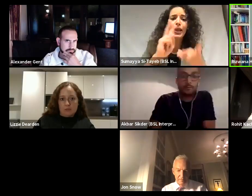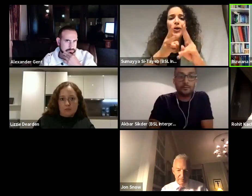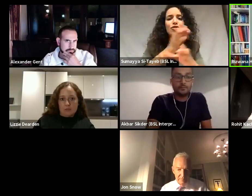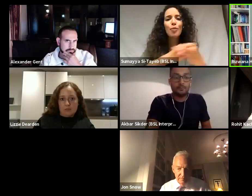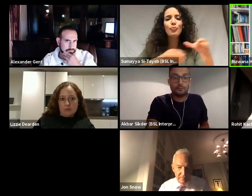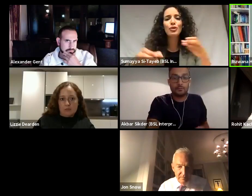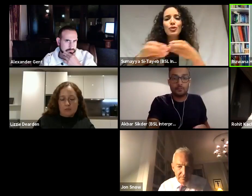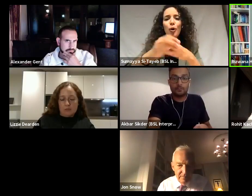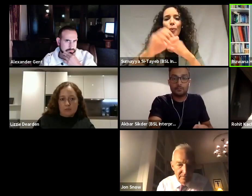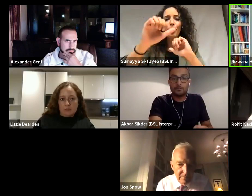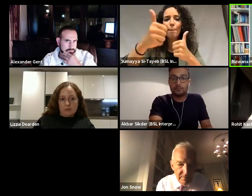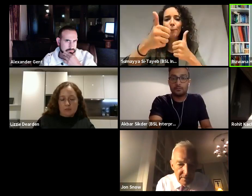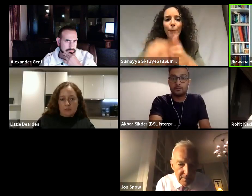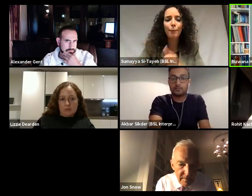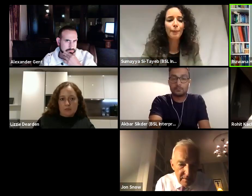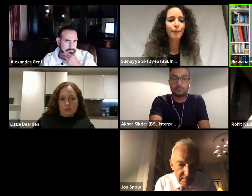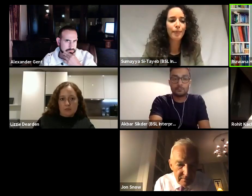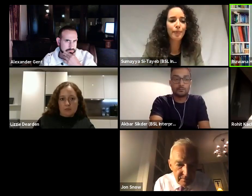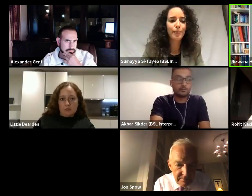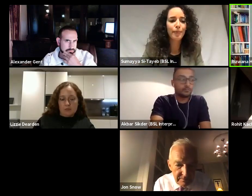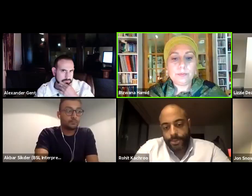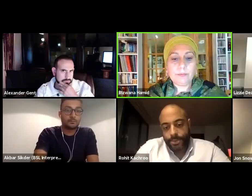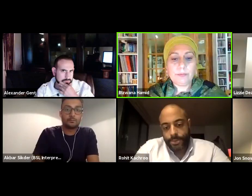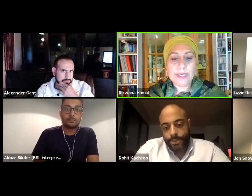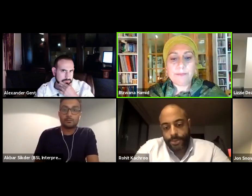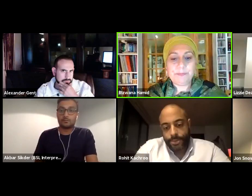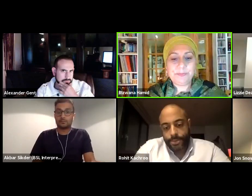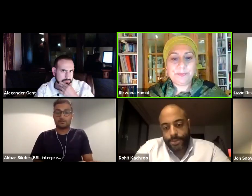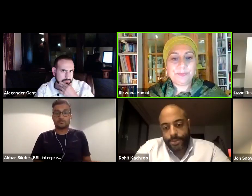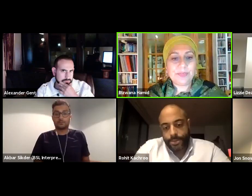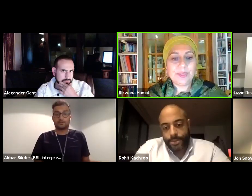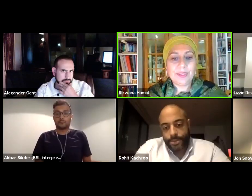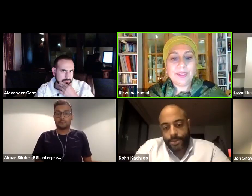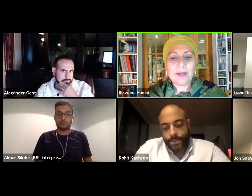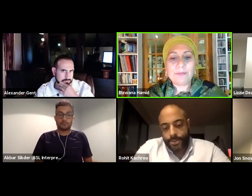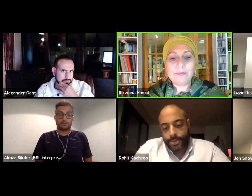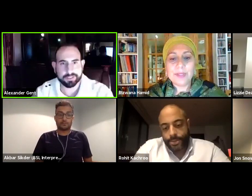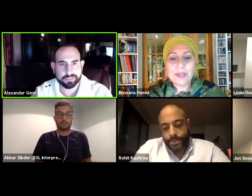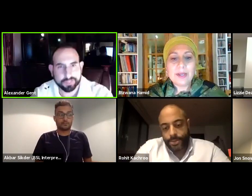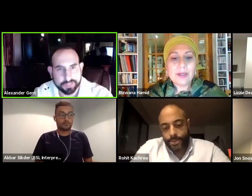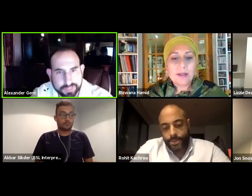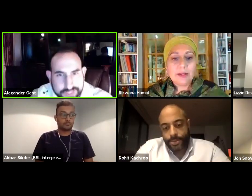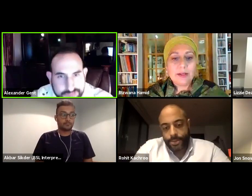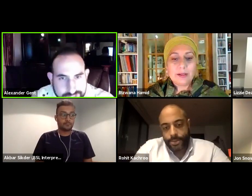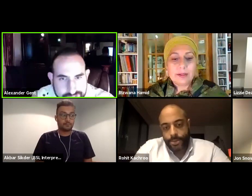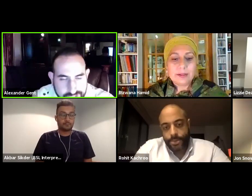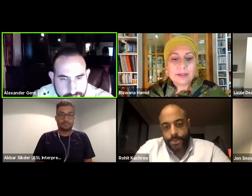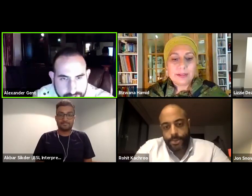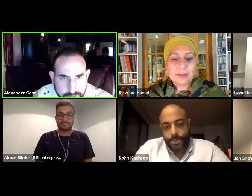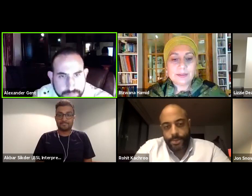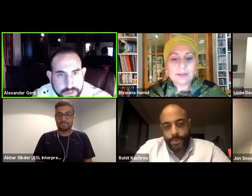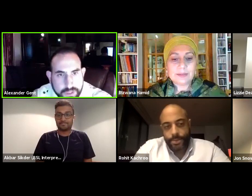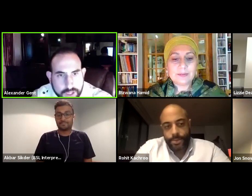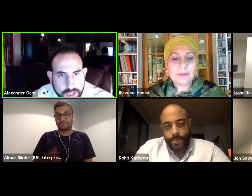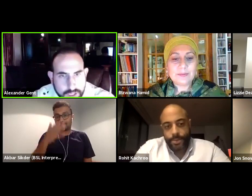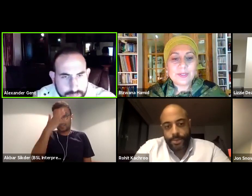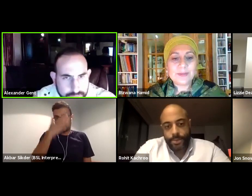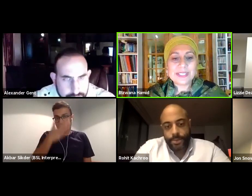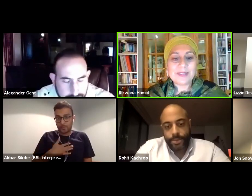Can we bring Alex on? Yeah, can you hear me? Yep. Yeah. Good evening, Assalamu alaikum